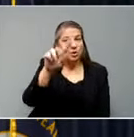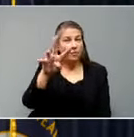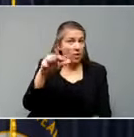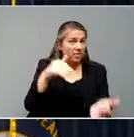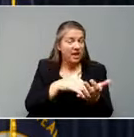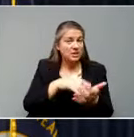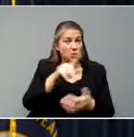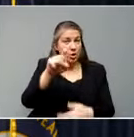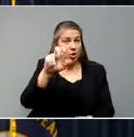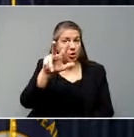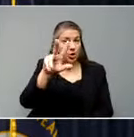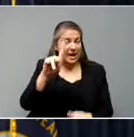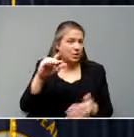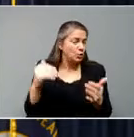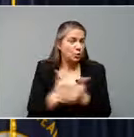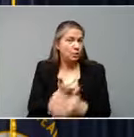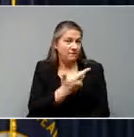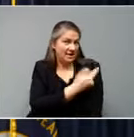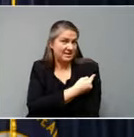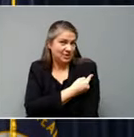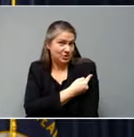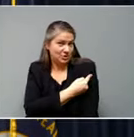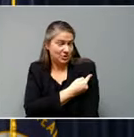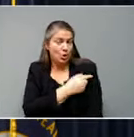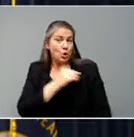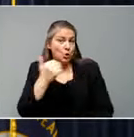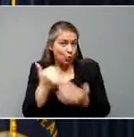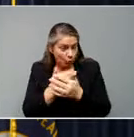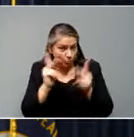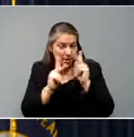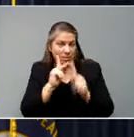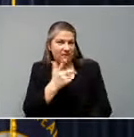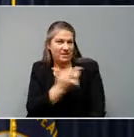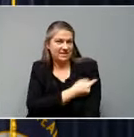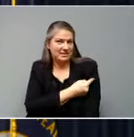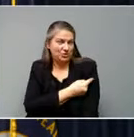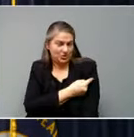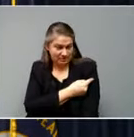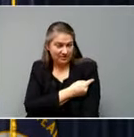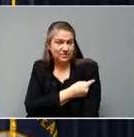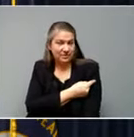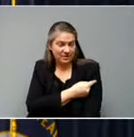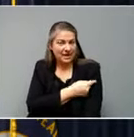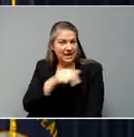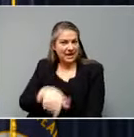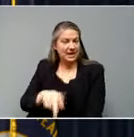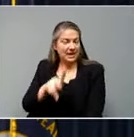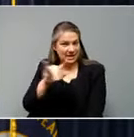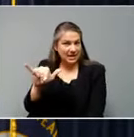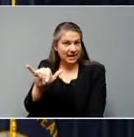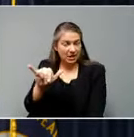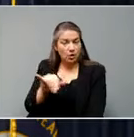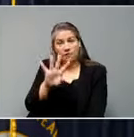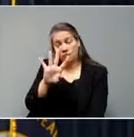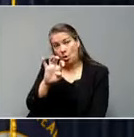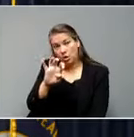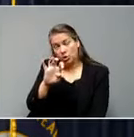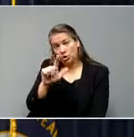24,138 new vaccinations, new individuals being vaccinated in the Commonwealth of Kentucky.